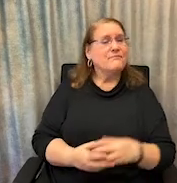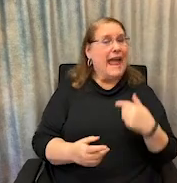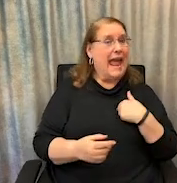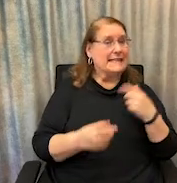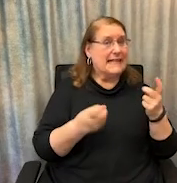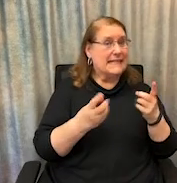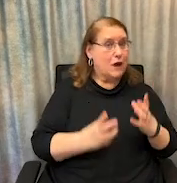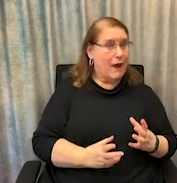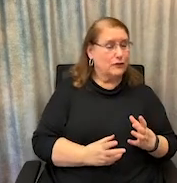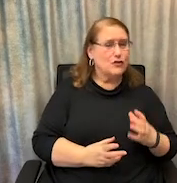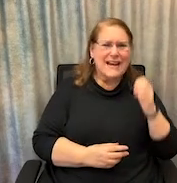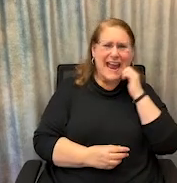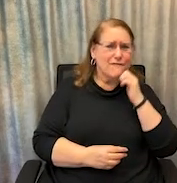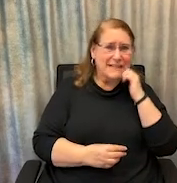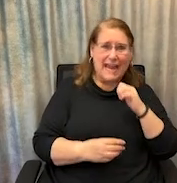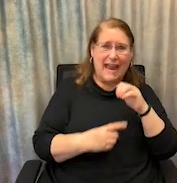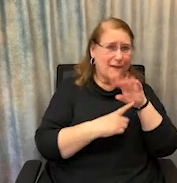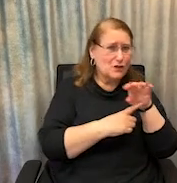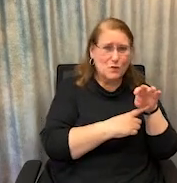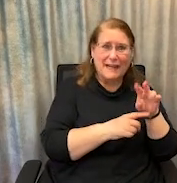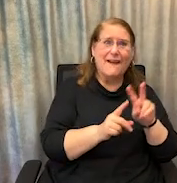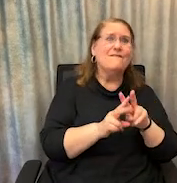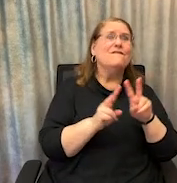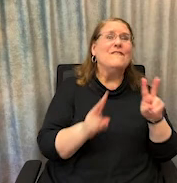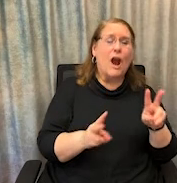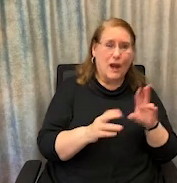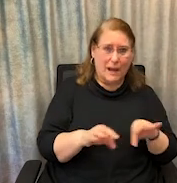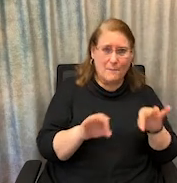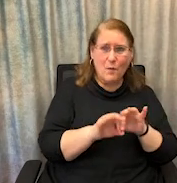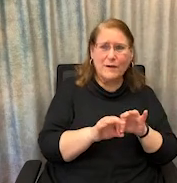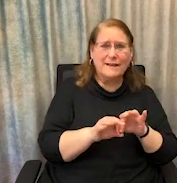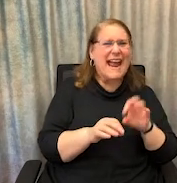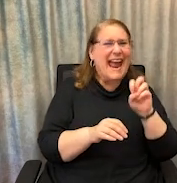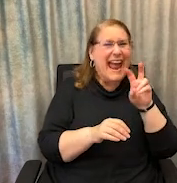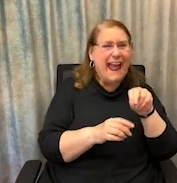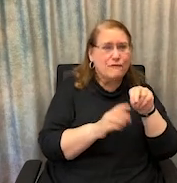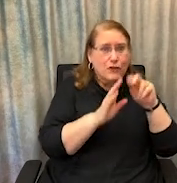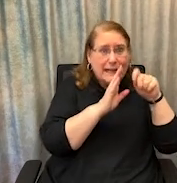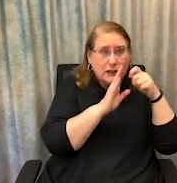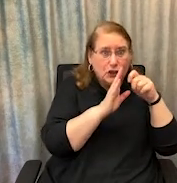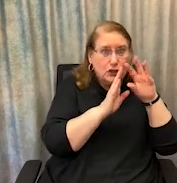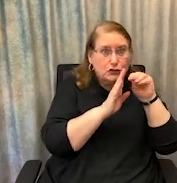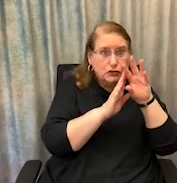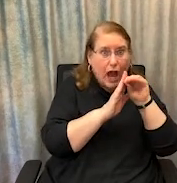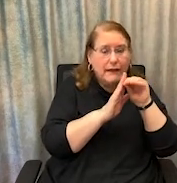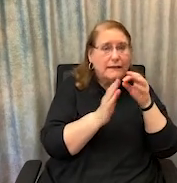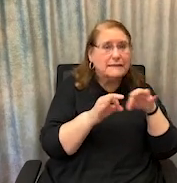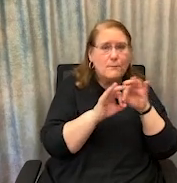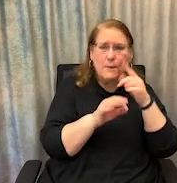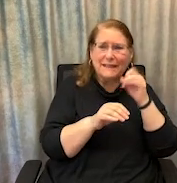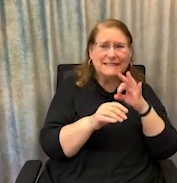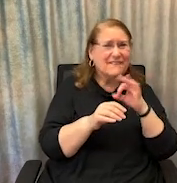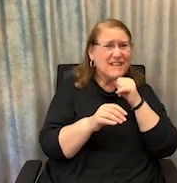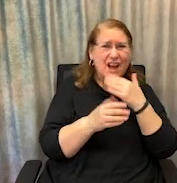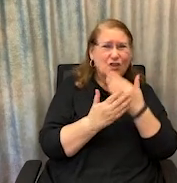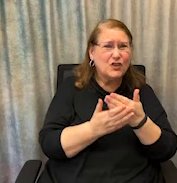As a director, of course, every shooting day is very important. Even every shot is important, because if it's not good, you can